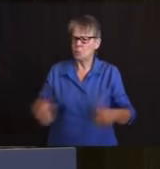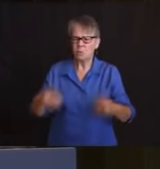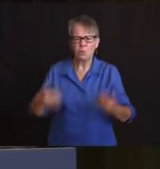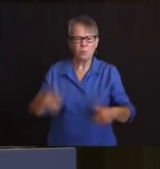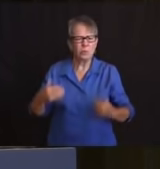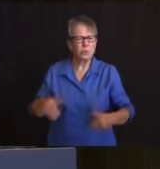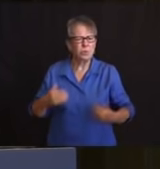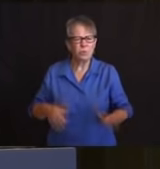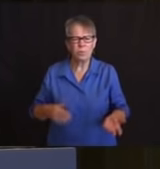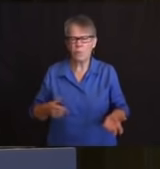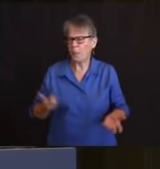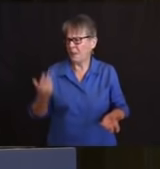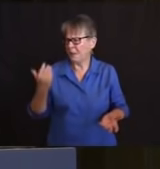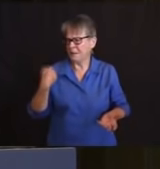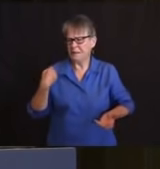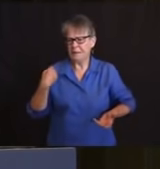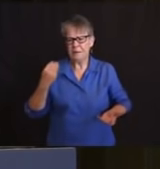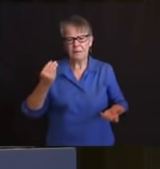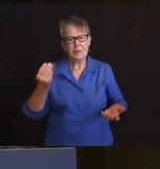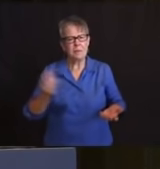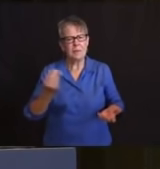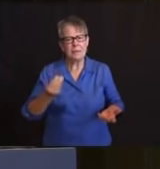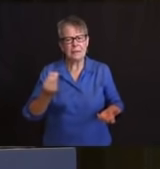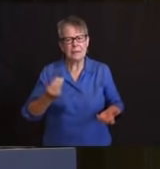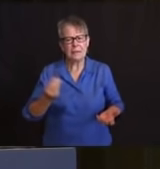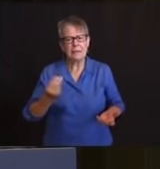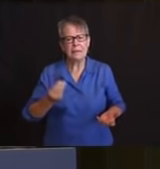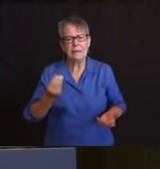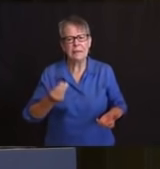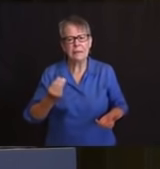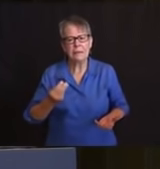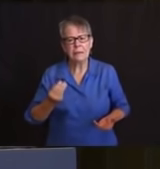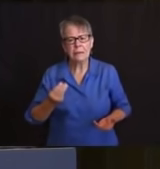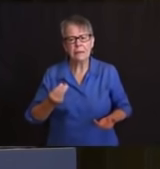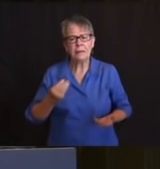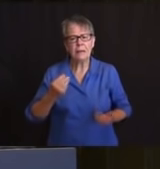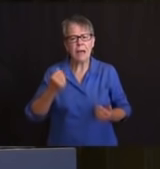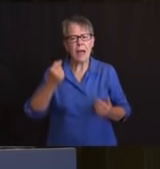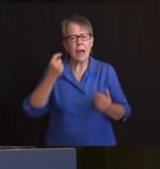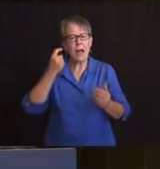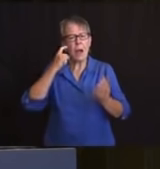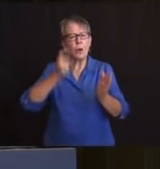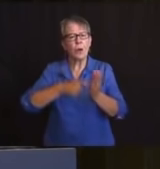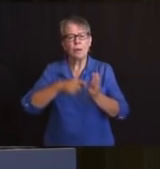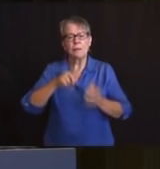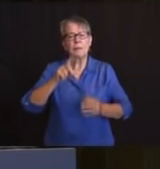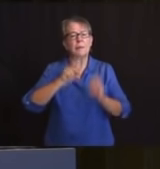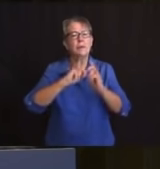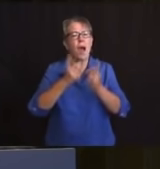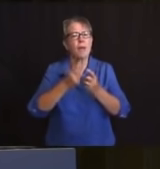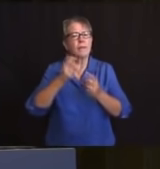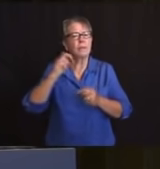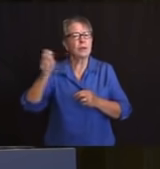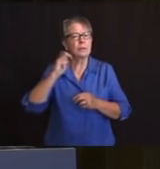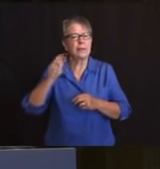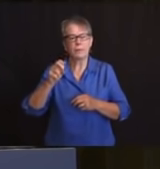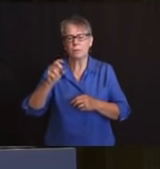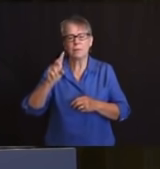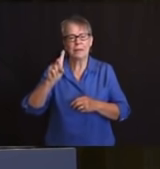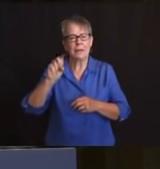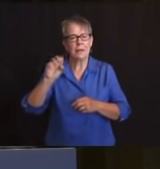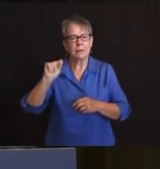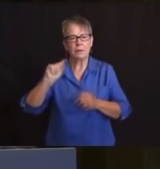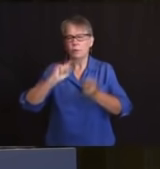those signs changes around the state with regards to highway traffic safety messages, in addition to still the